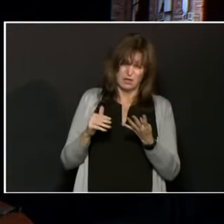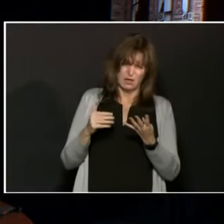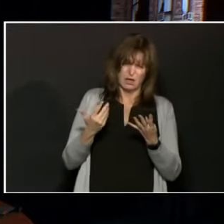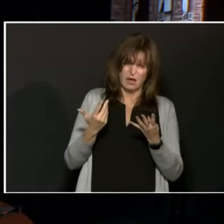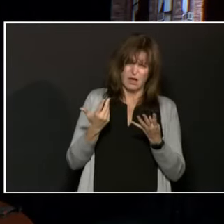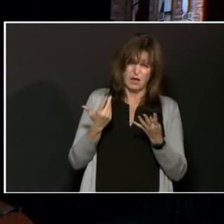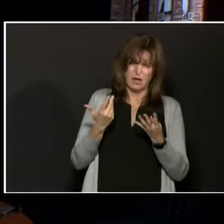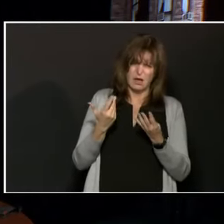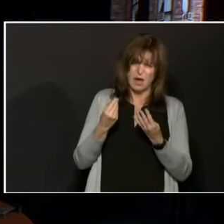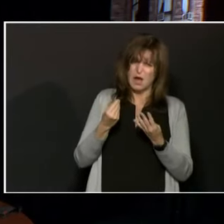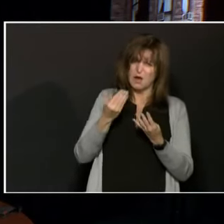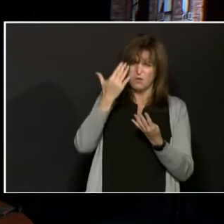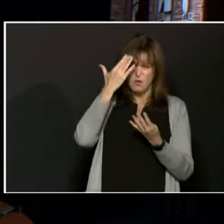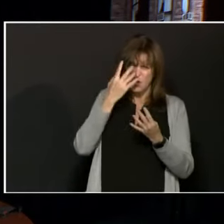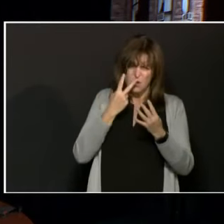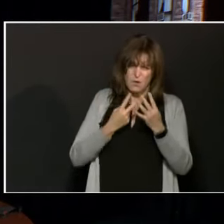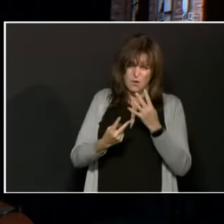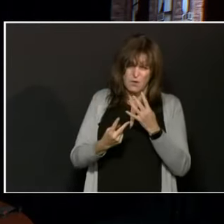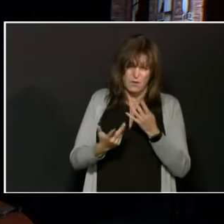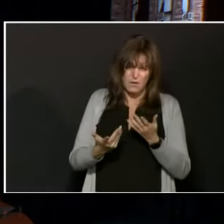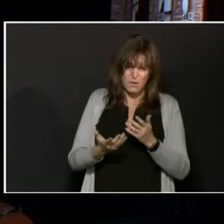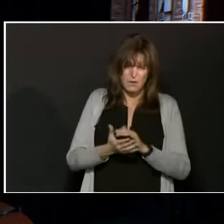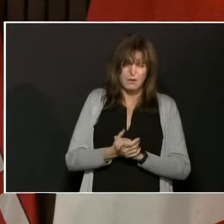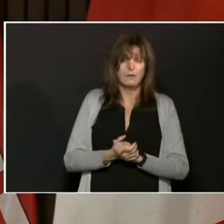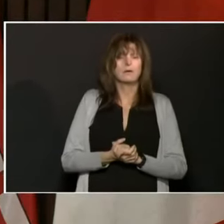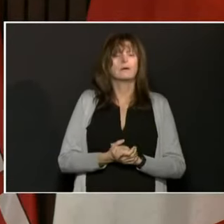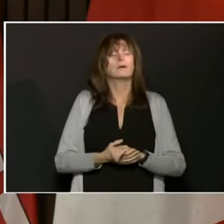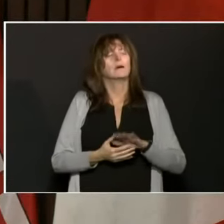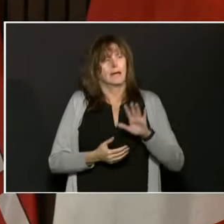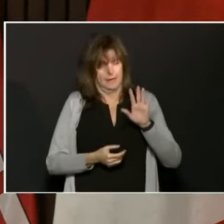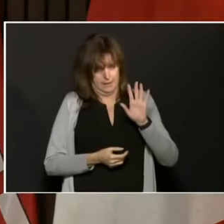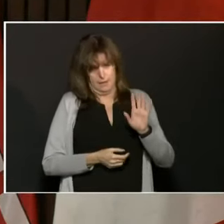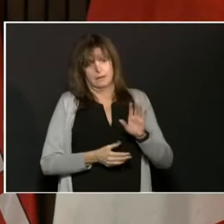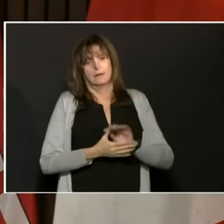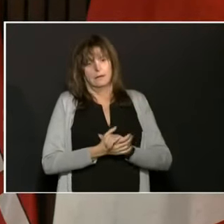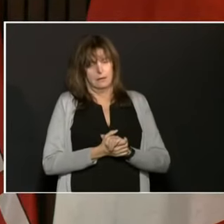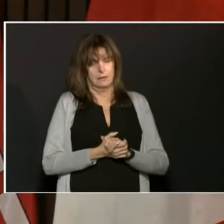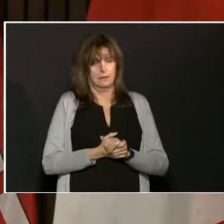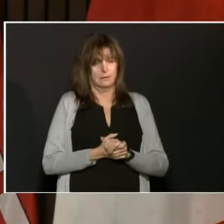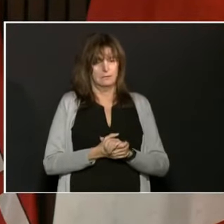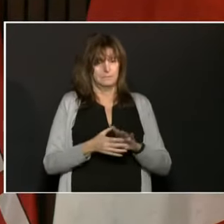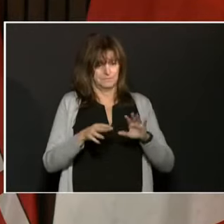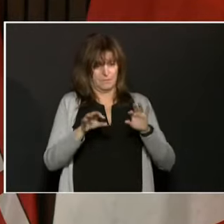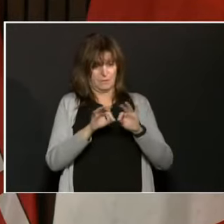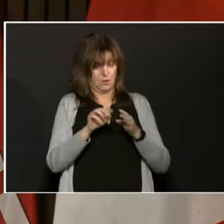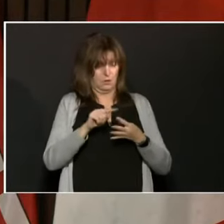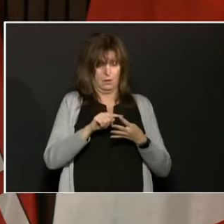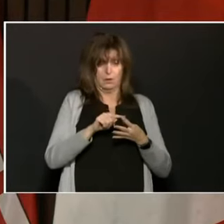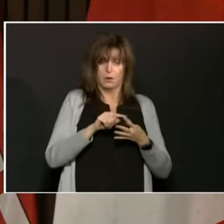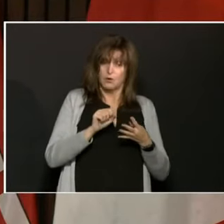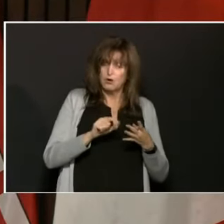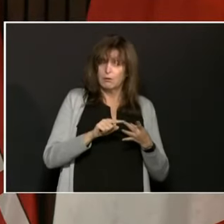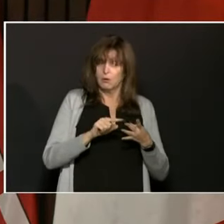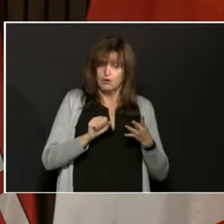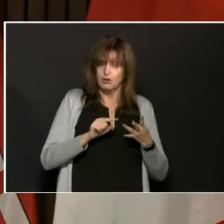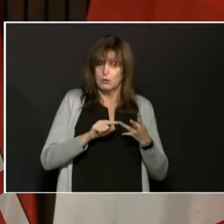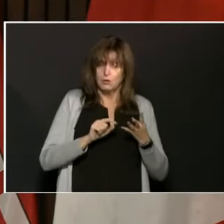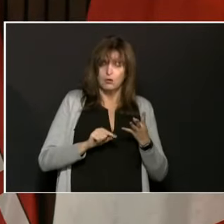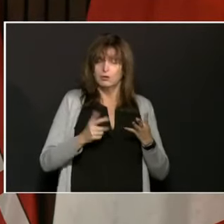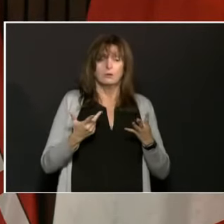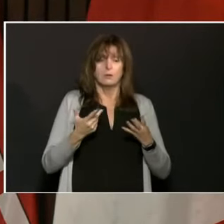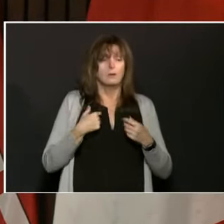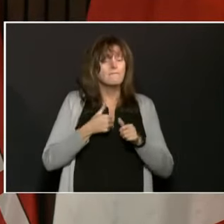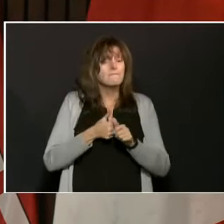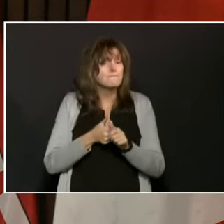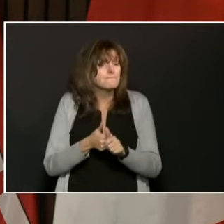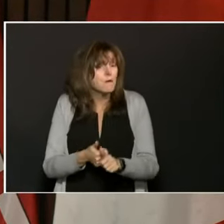You want to start? Sure. So the fundamental thing that makes the difference in where we're at is the rate at which the virus spreads. And this is